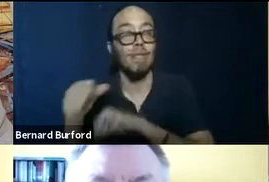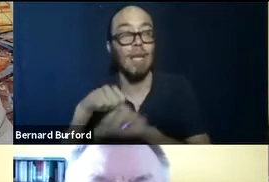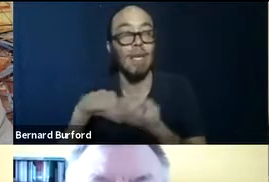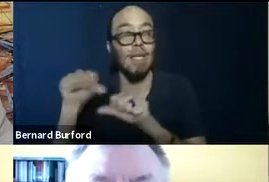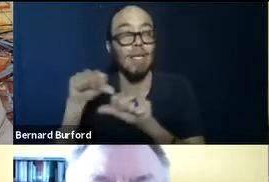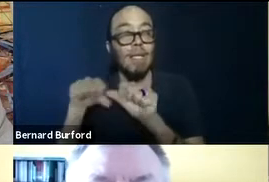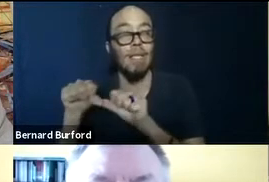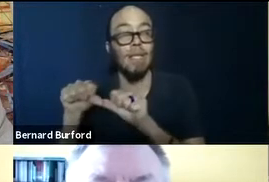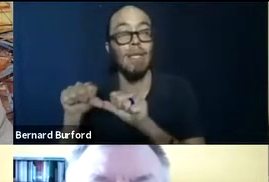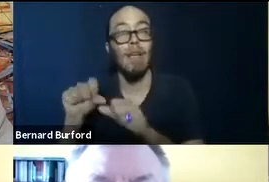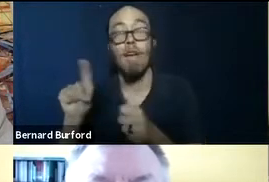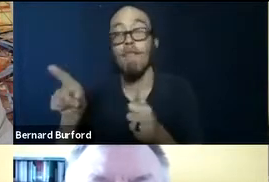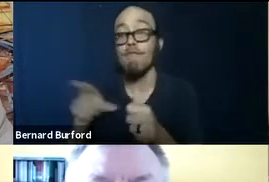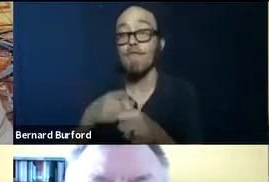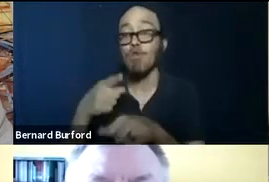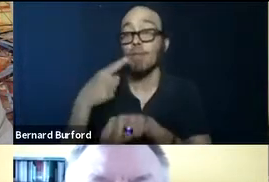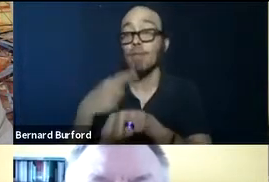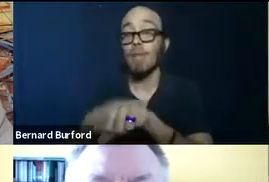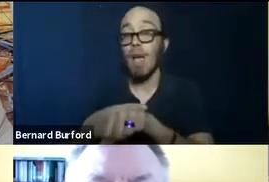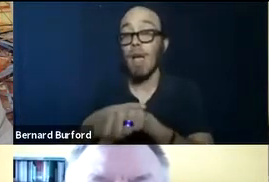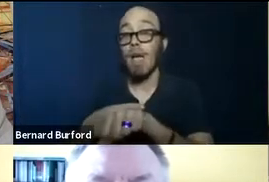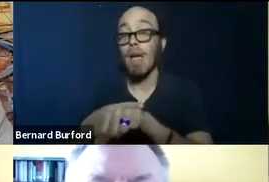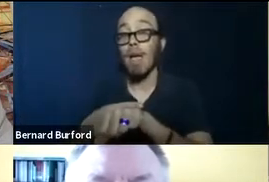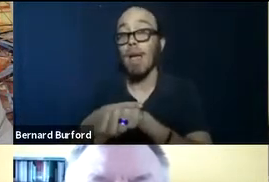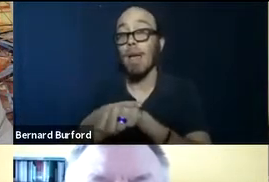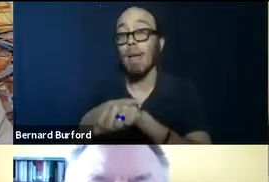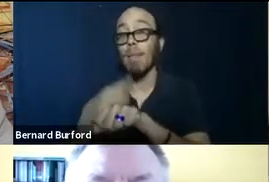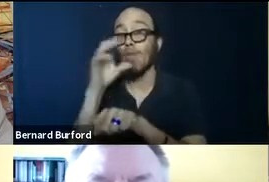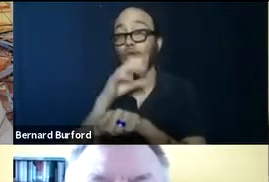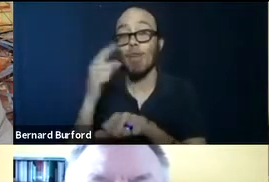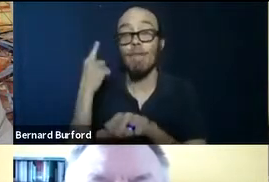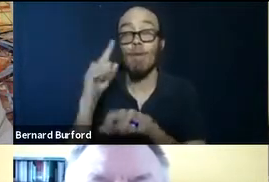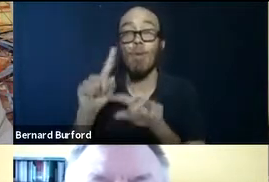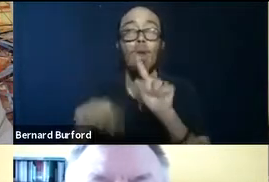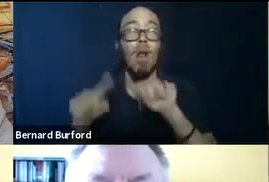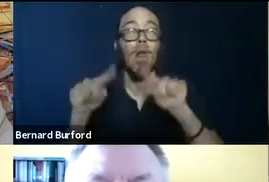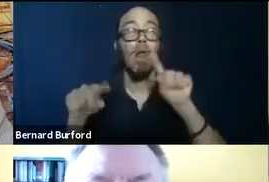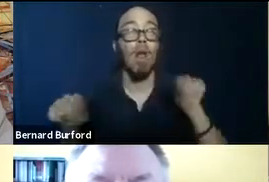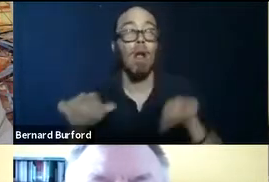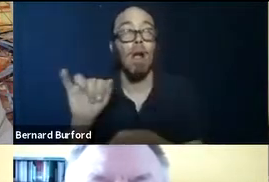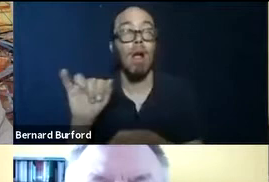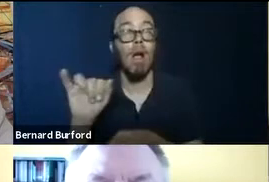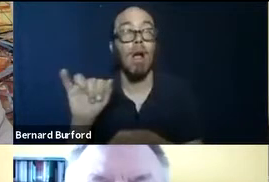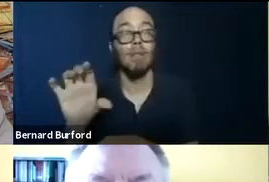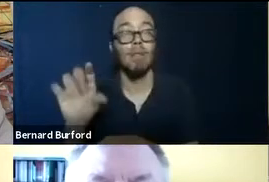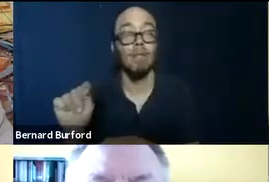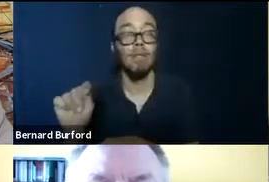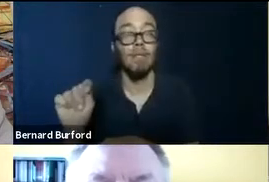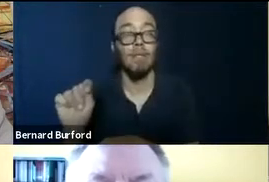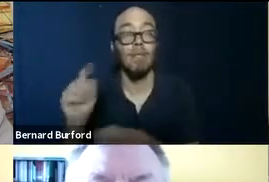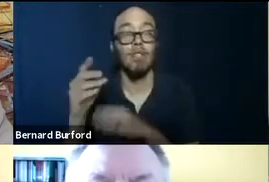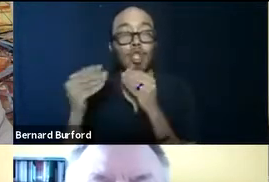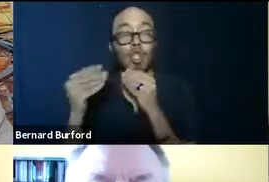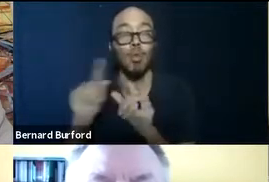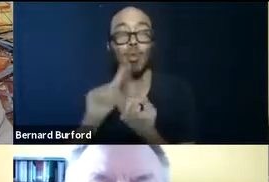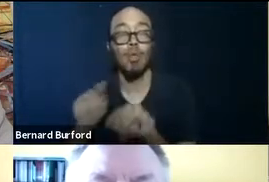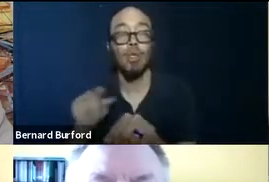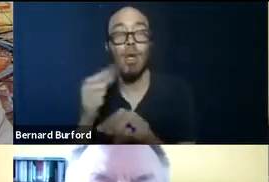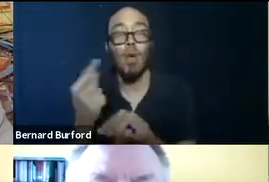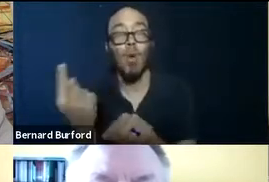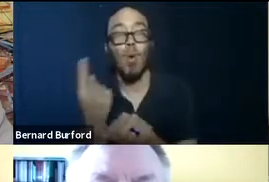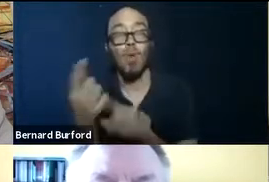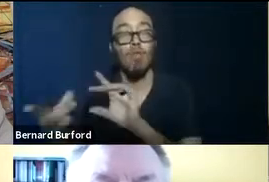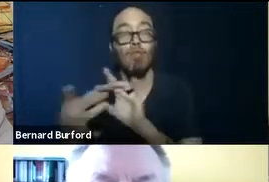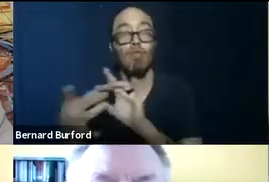very first time, we are therefore looking for all kinds of ICT solutions, not only related to